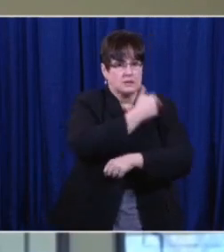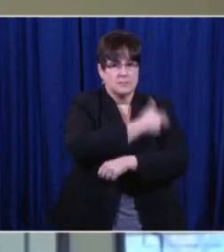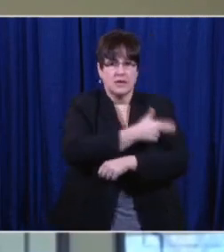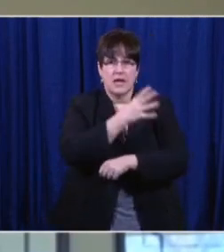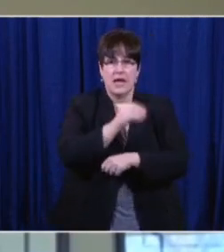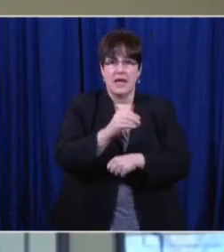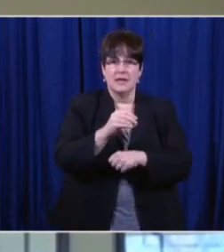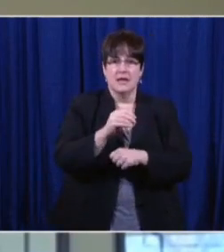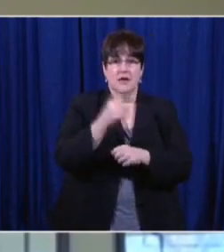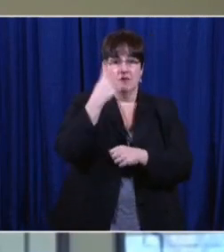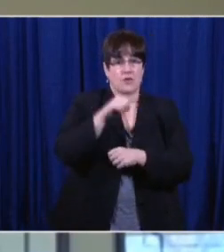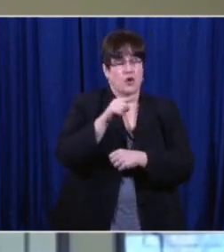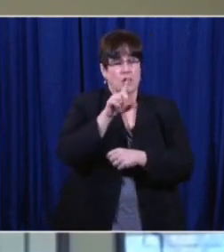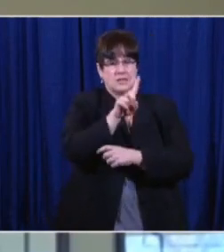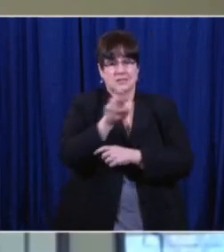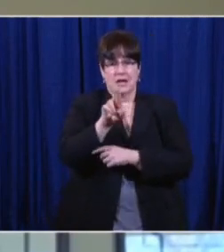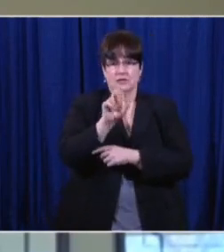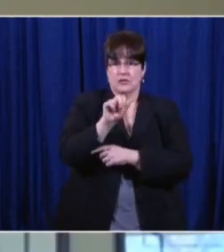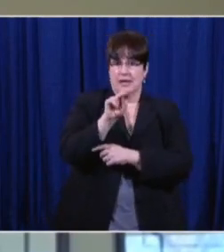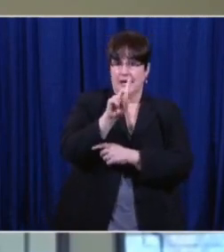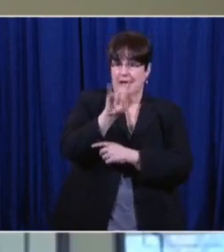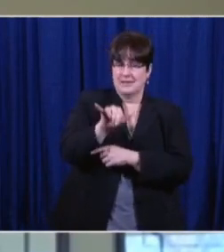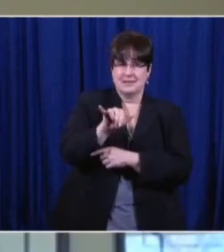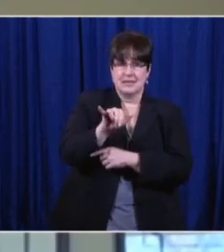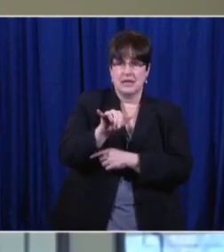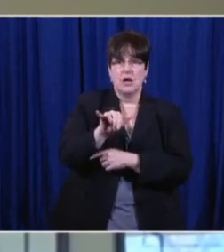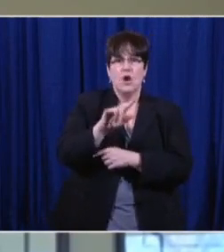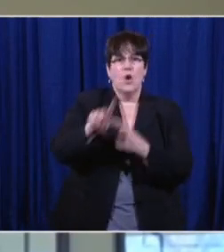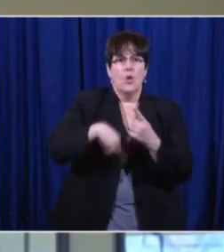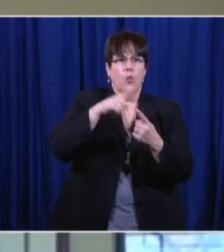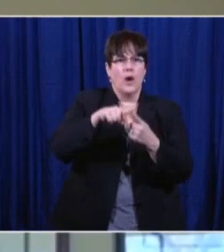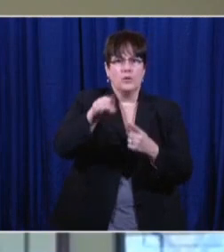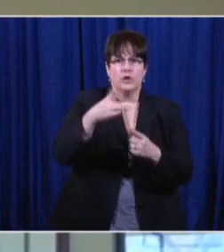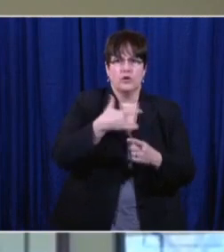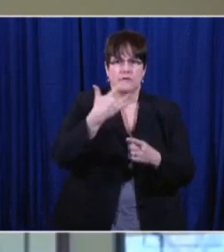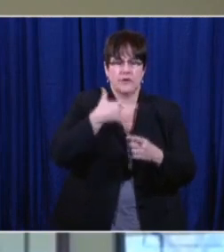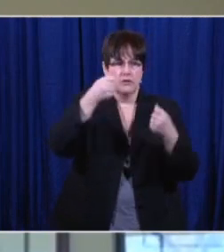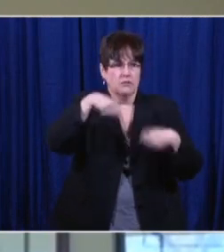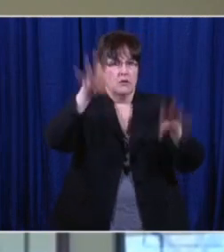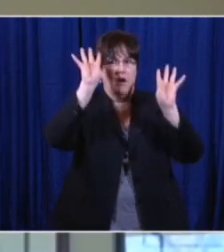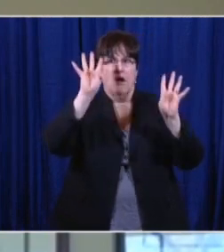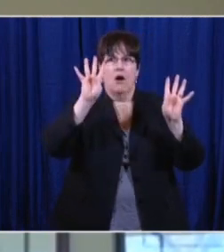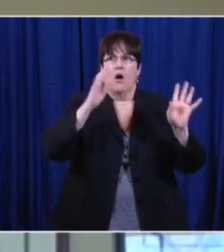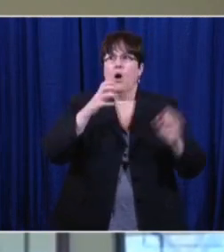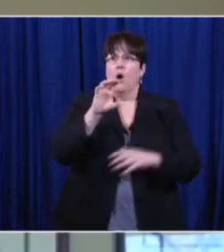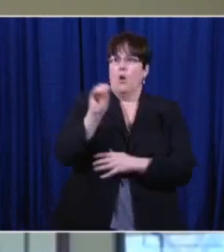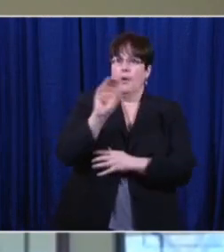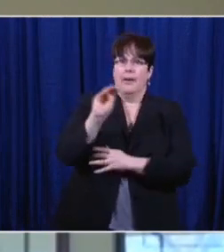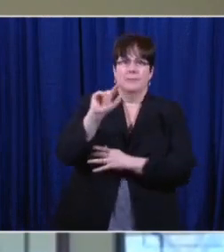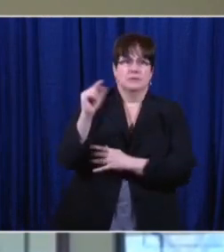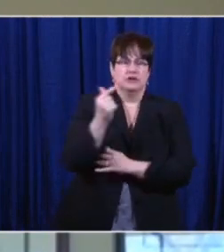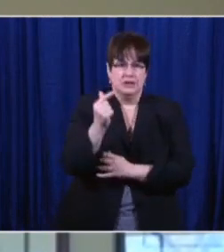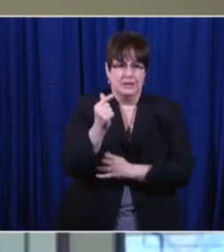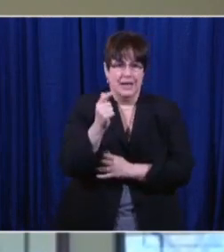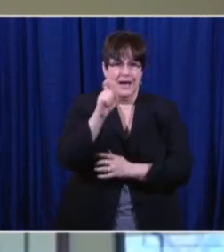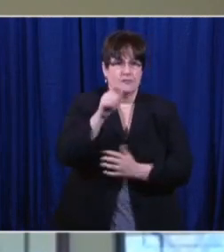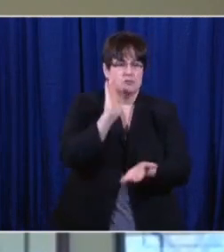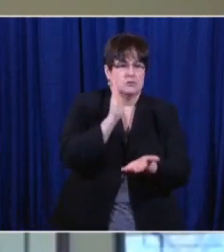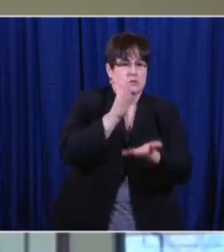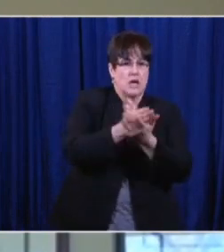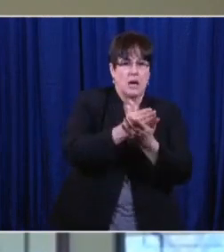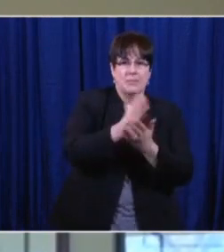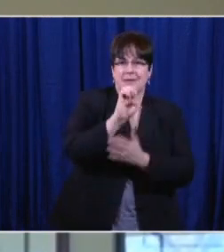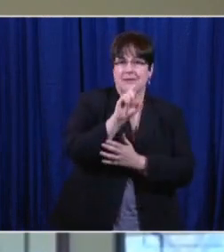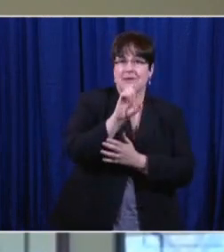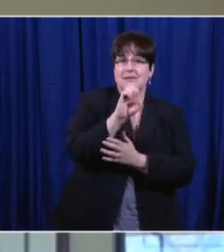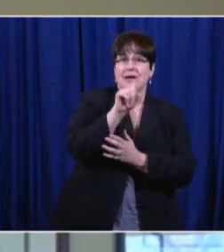my God moment for Central Ohio where you look at the numbers and say, we're going to need to start stopping elective surgeries or move